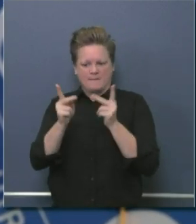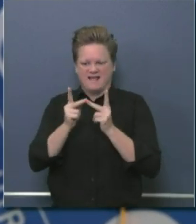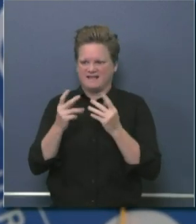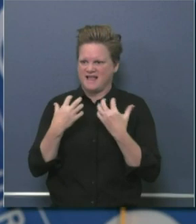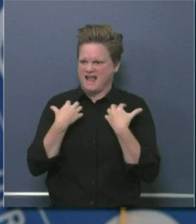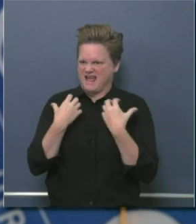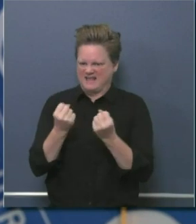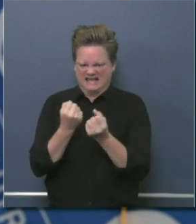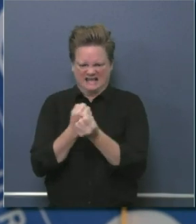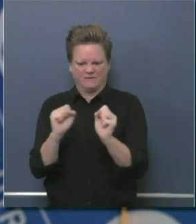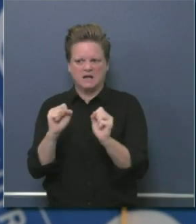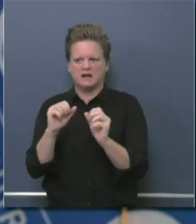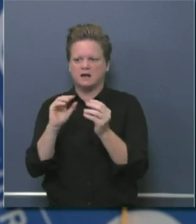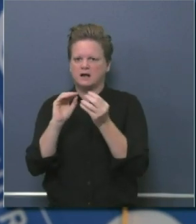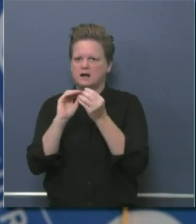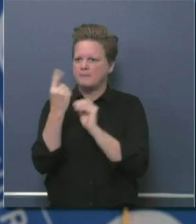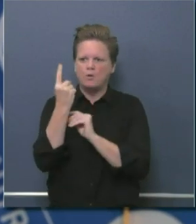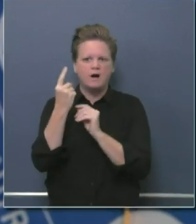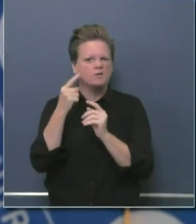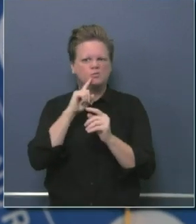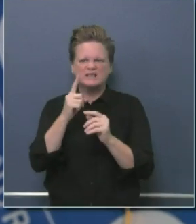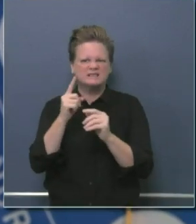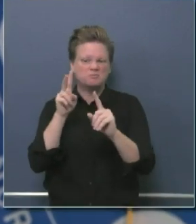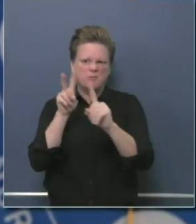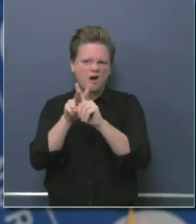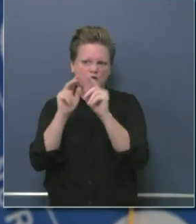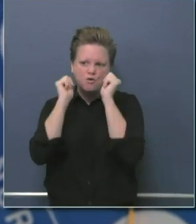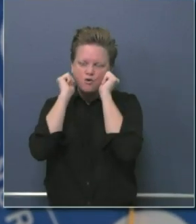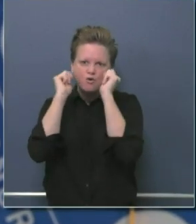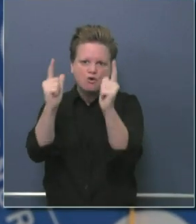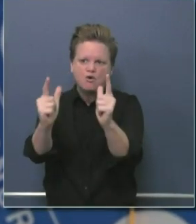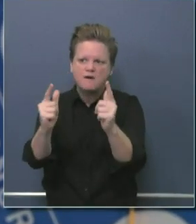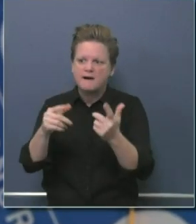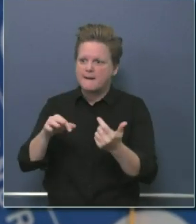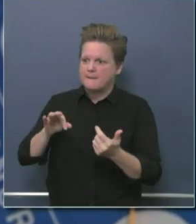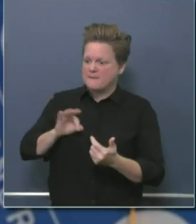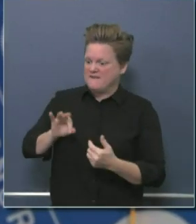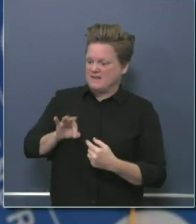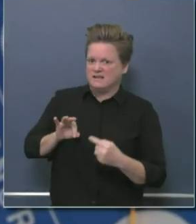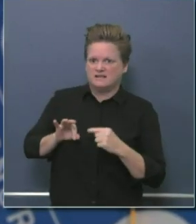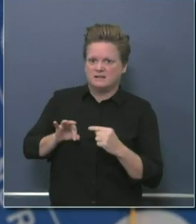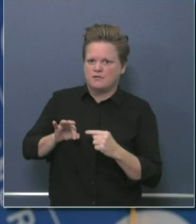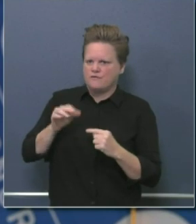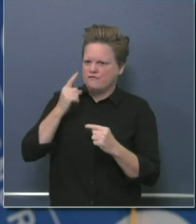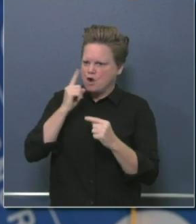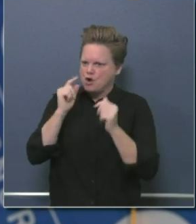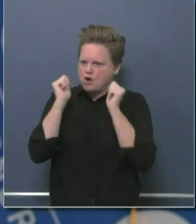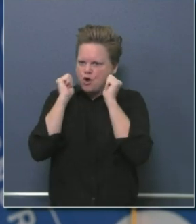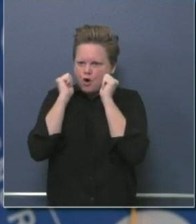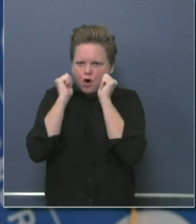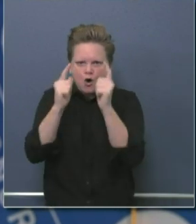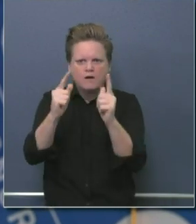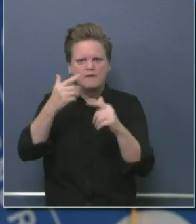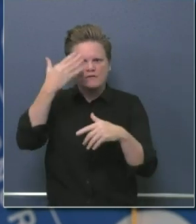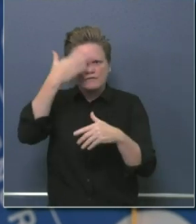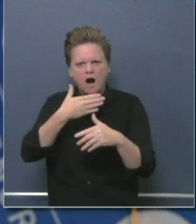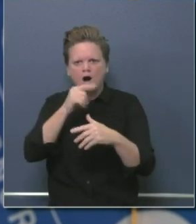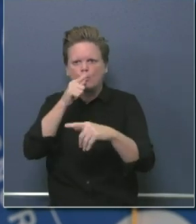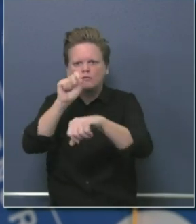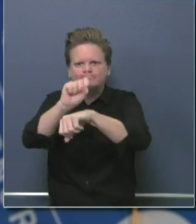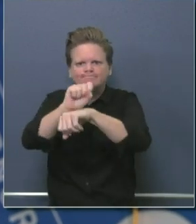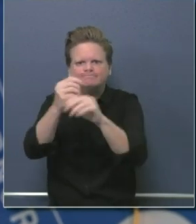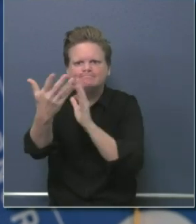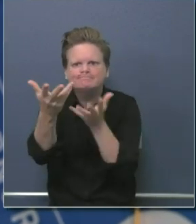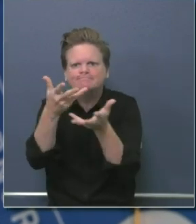safety. This benefit applies to all workers, all of those frontline workers that are risking their health and safety to ensure the